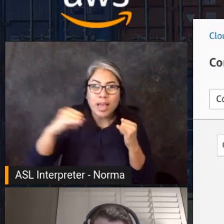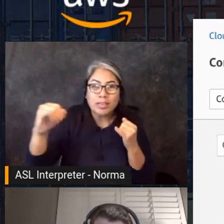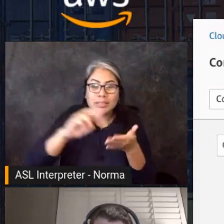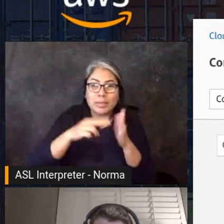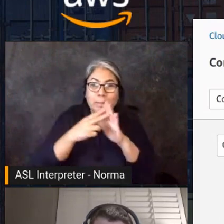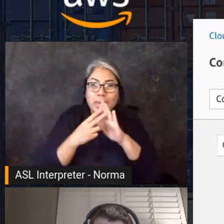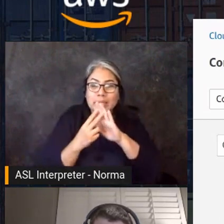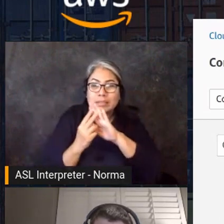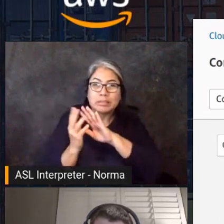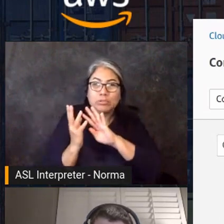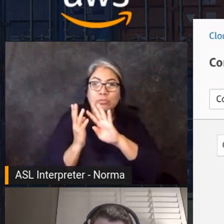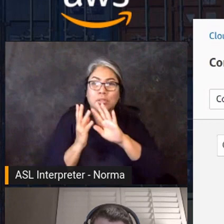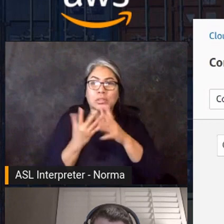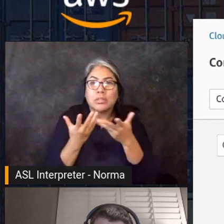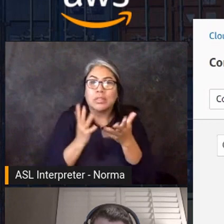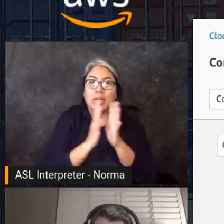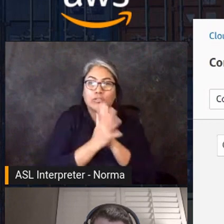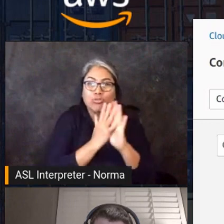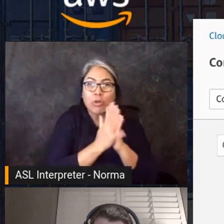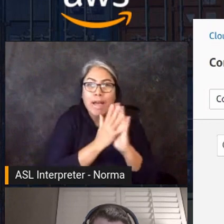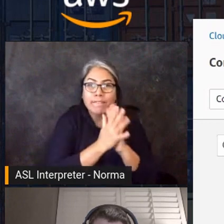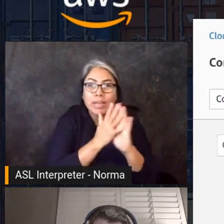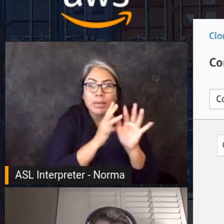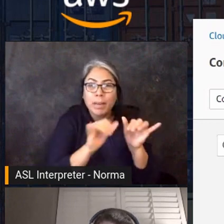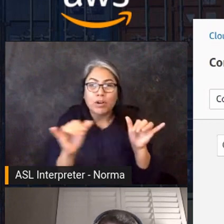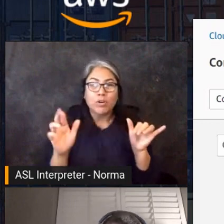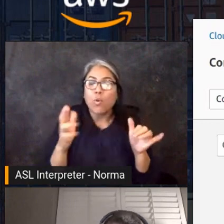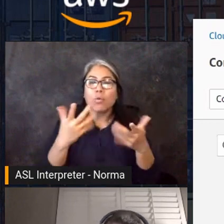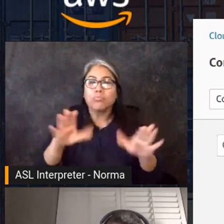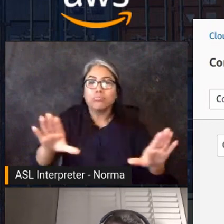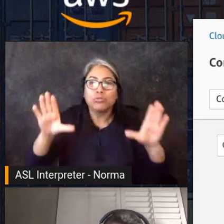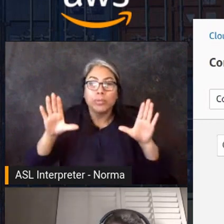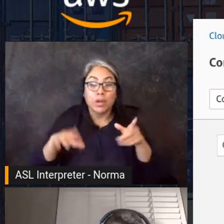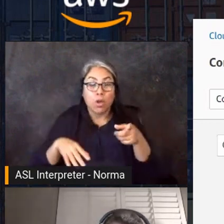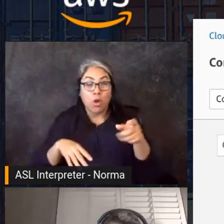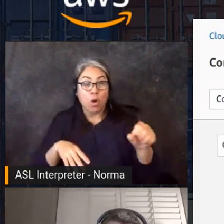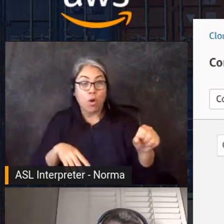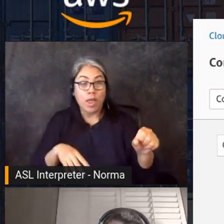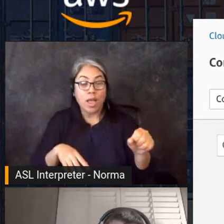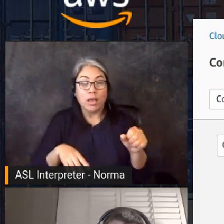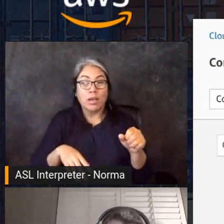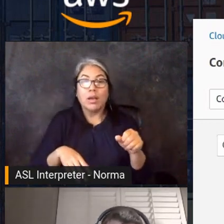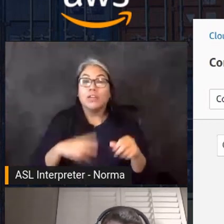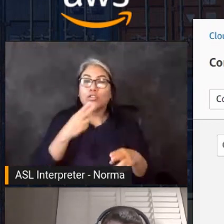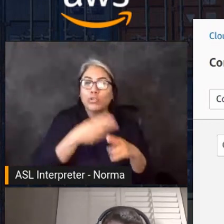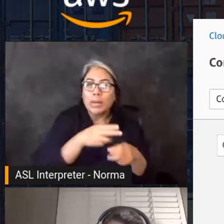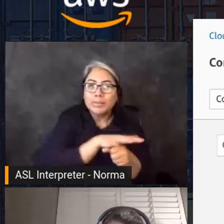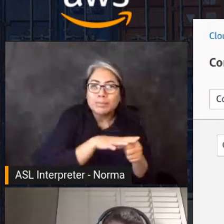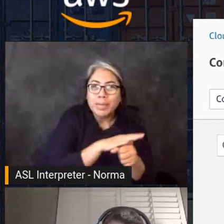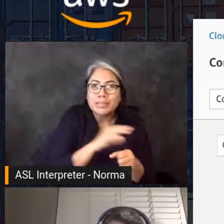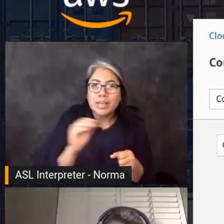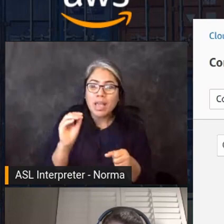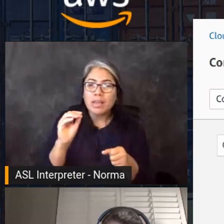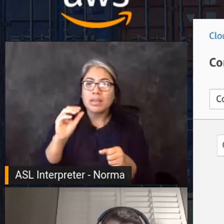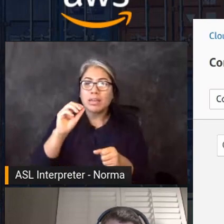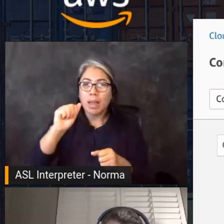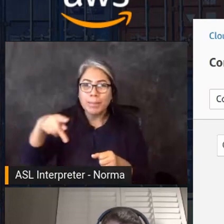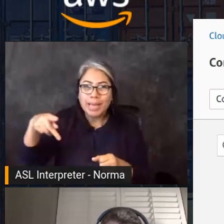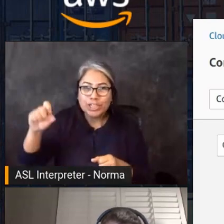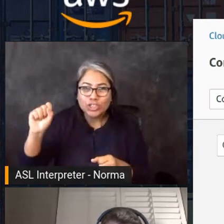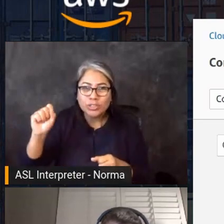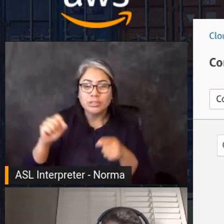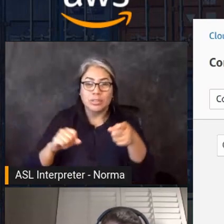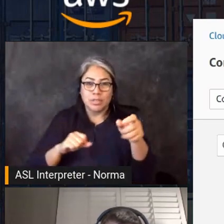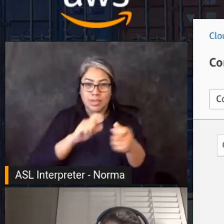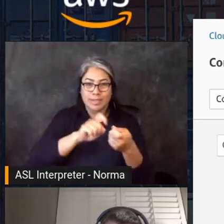just I'm trying to zoom in a little bit more on I see Oh yeah, namespace yeah, and applications.